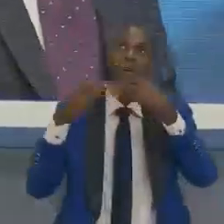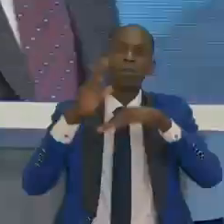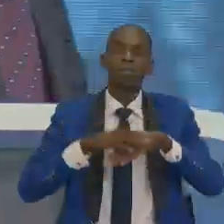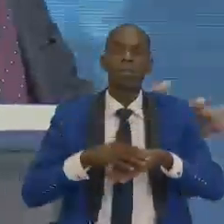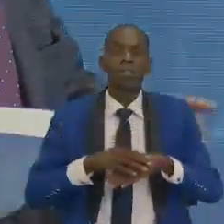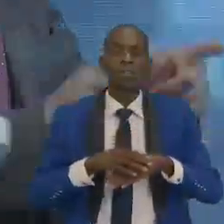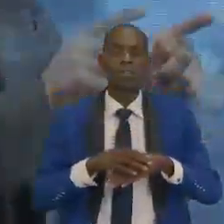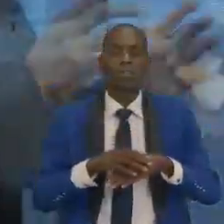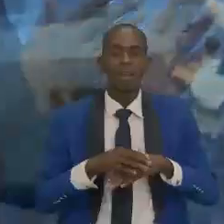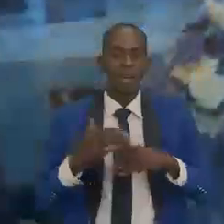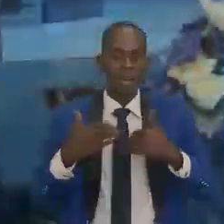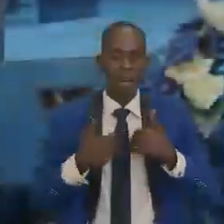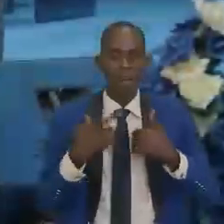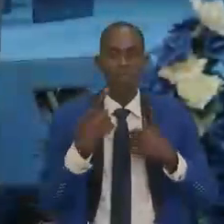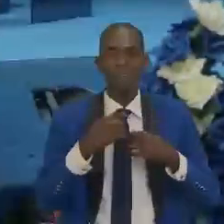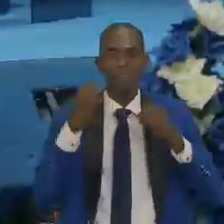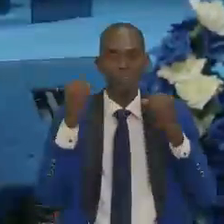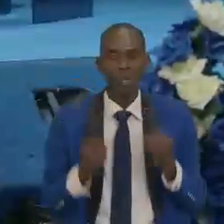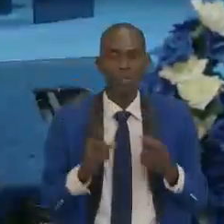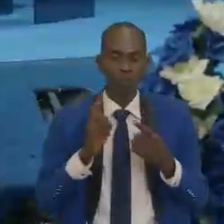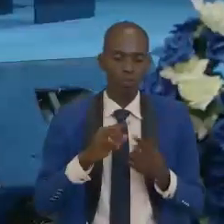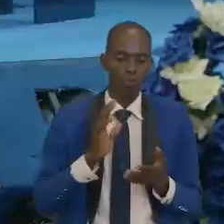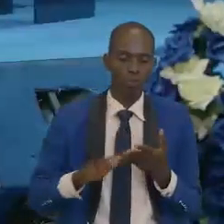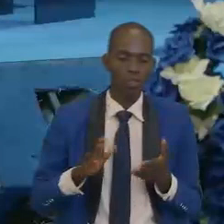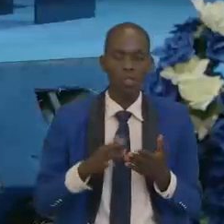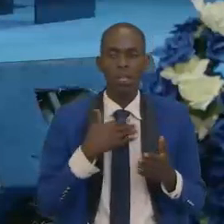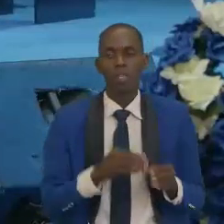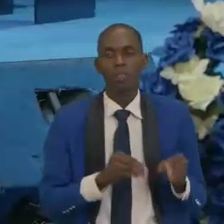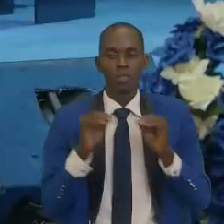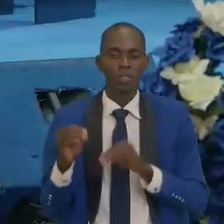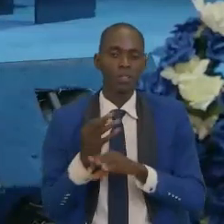the power to forgive and to set free.